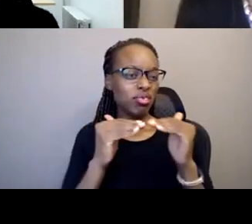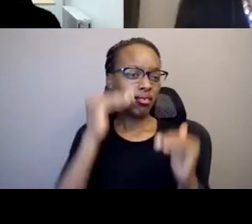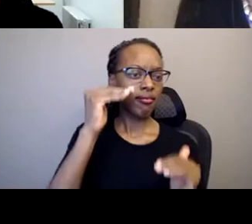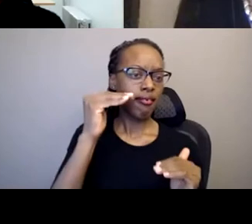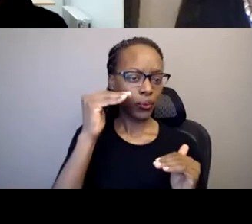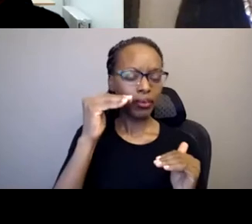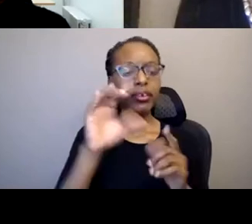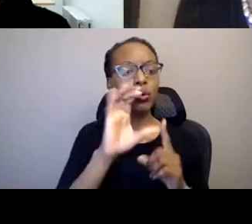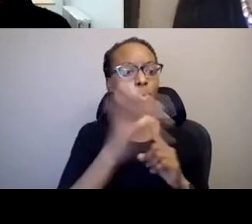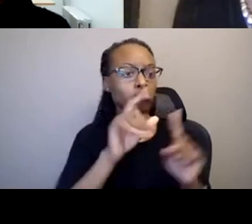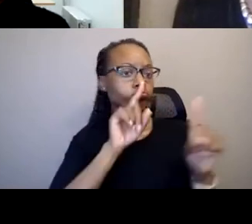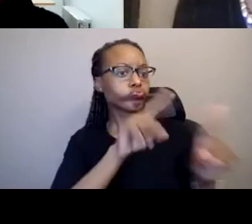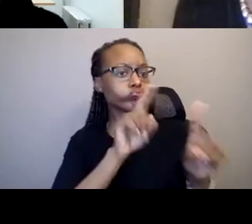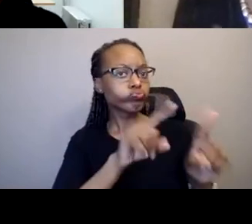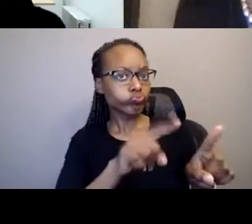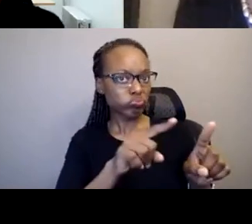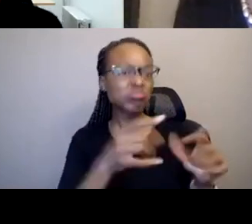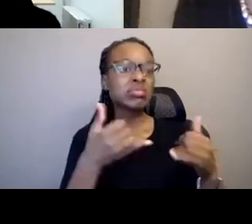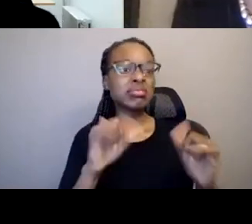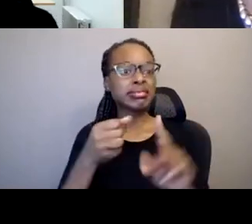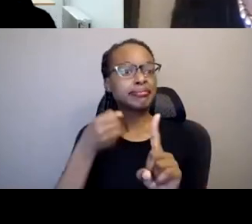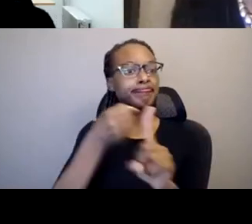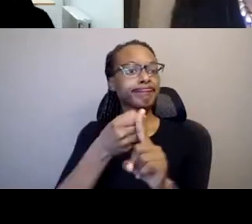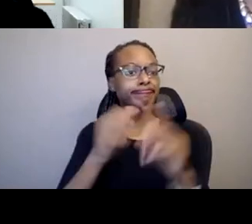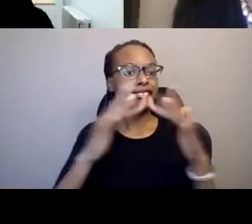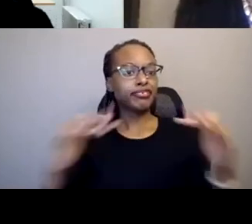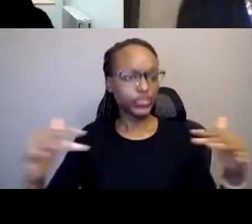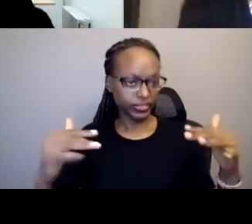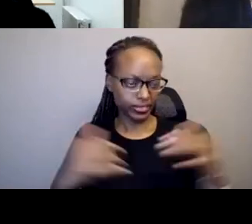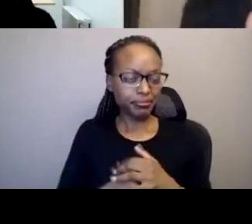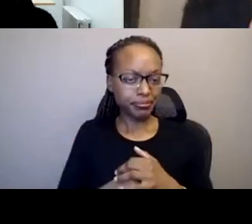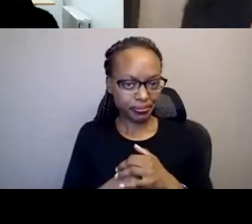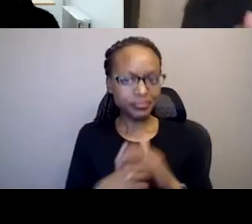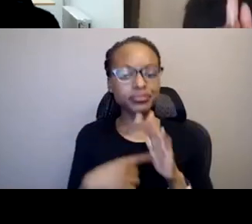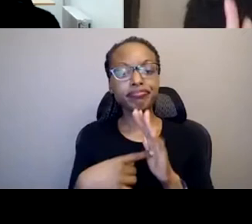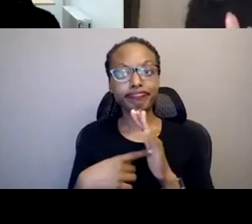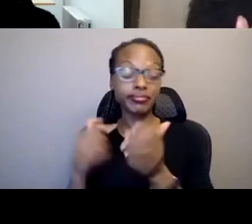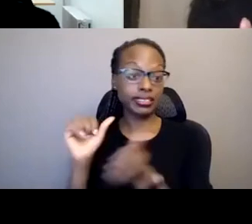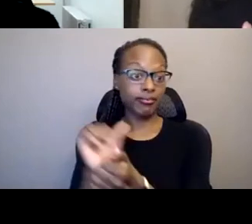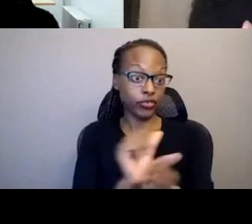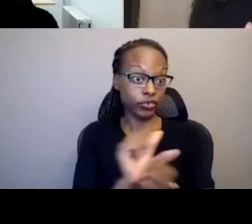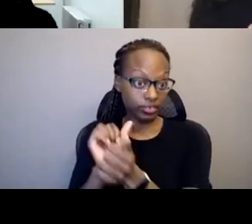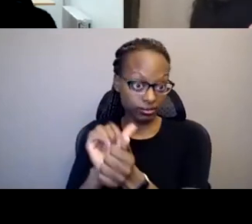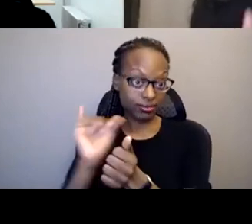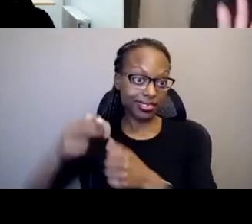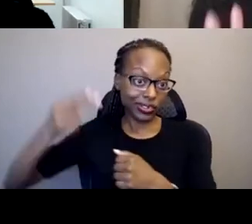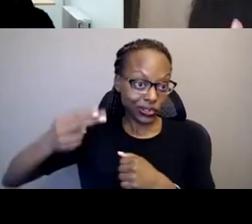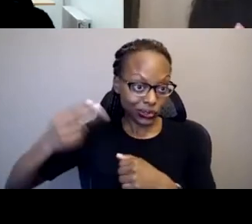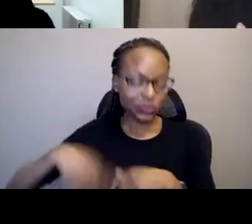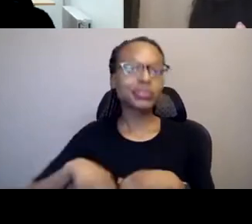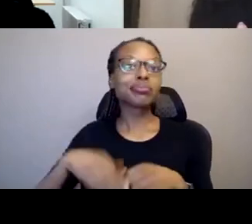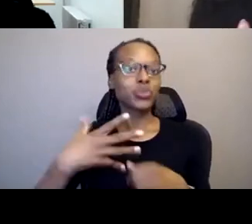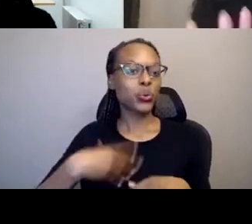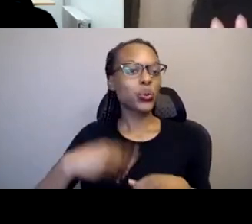patronage that are sadly still relevant to the conversation of diversity today. These include the legacies of slavery, white settler colonialism,